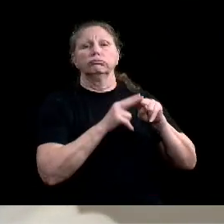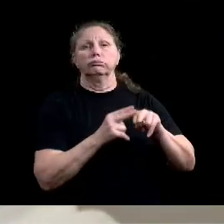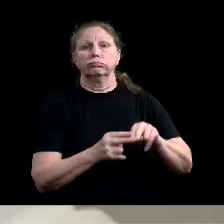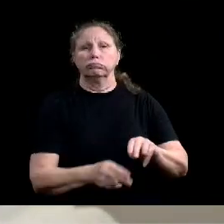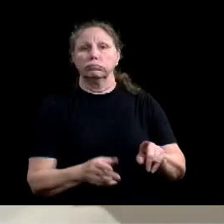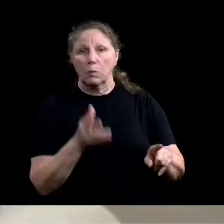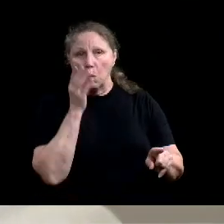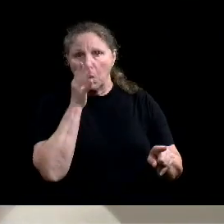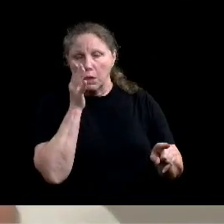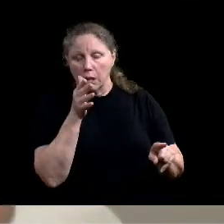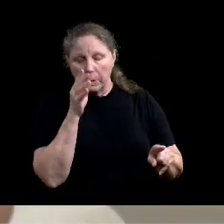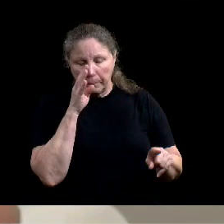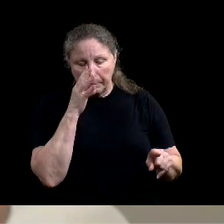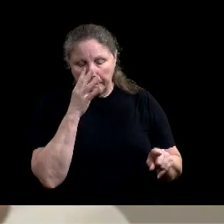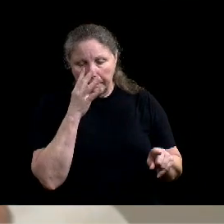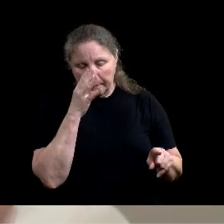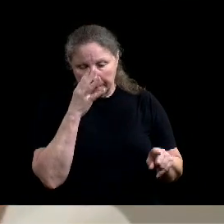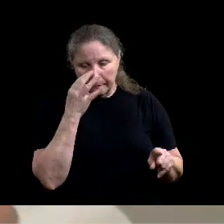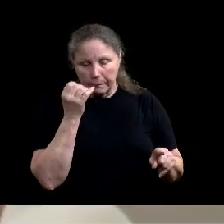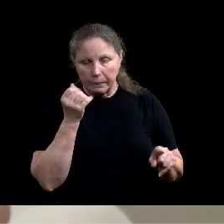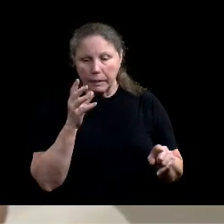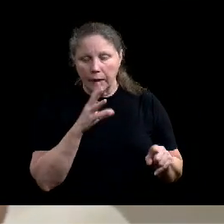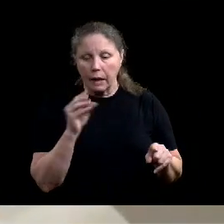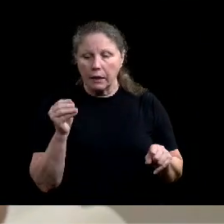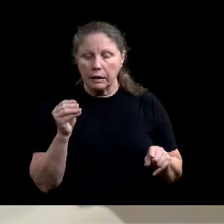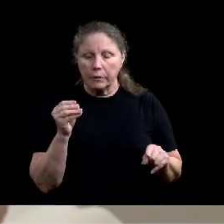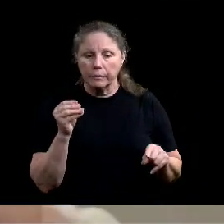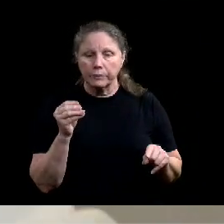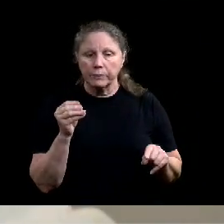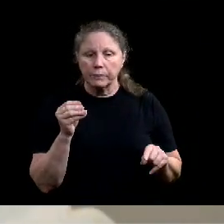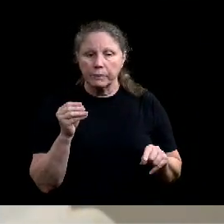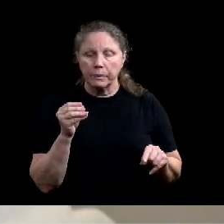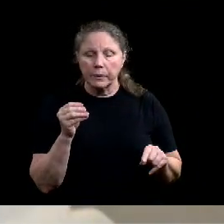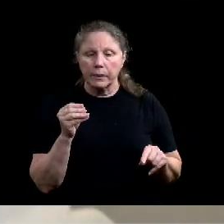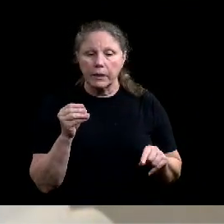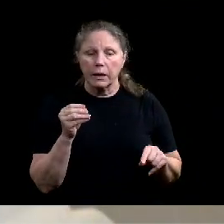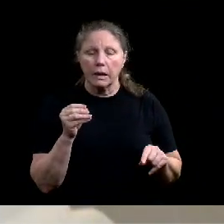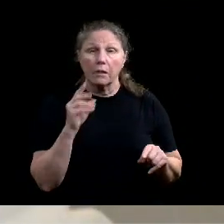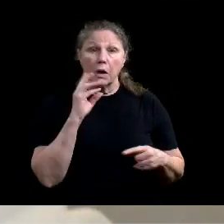since if we look at 6-day rolling averages of cases,